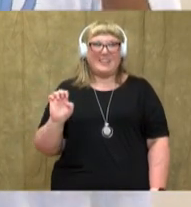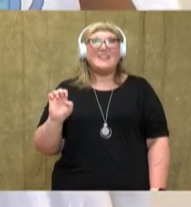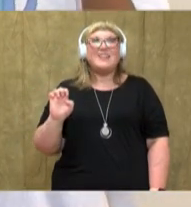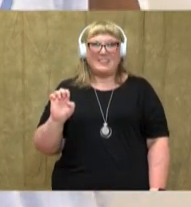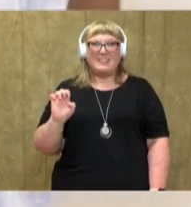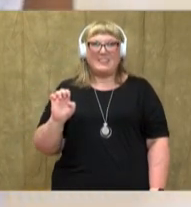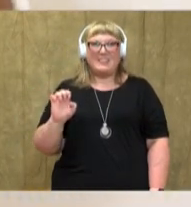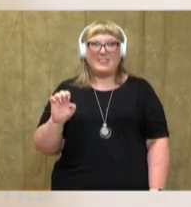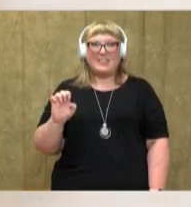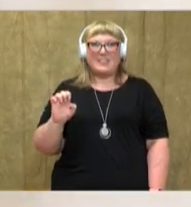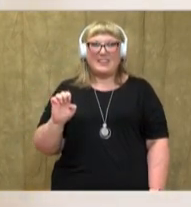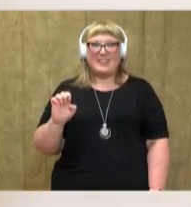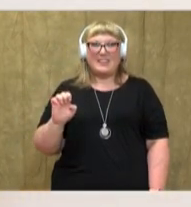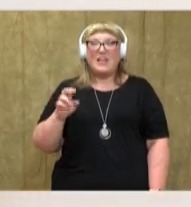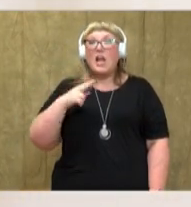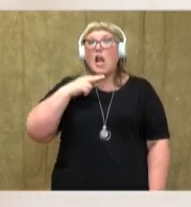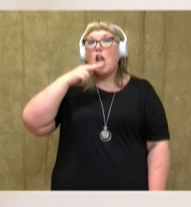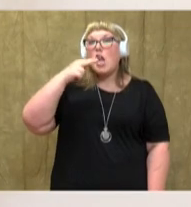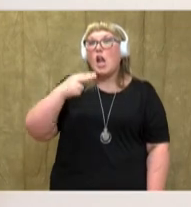Very good.